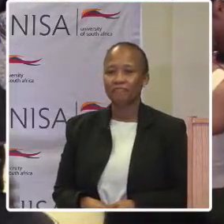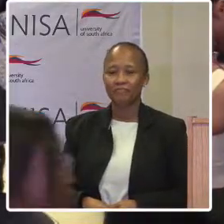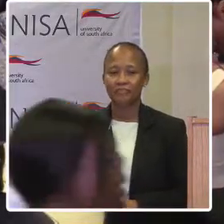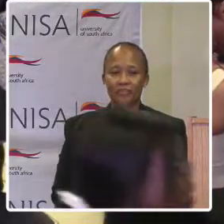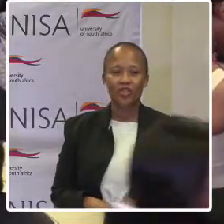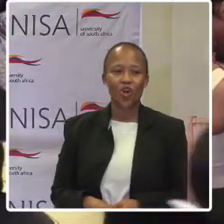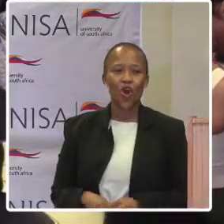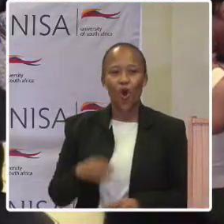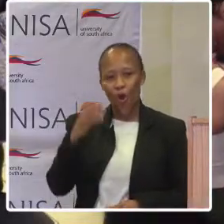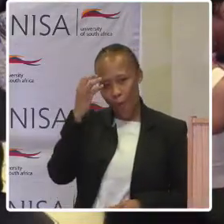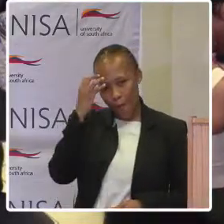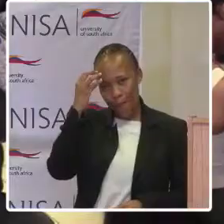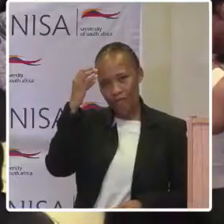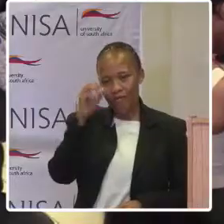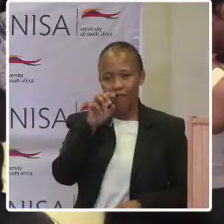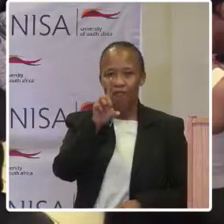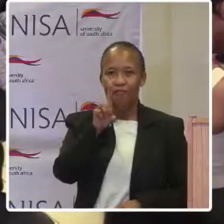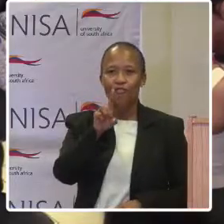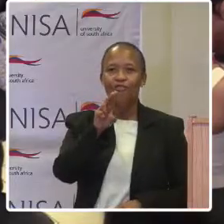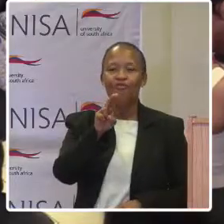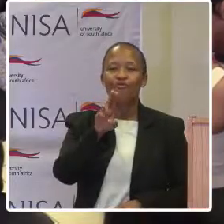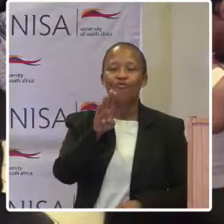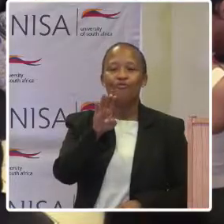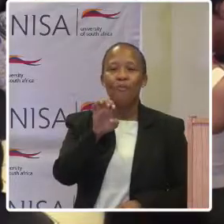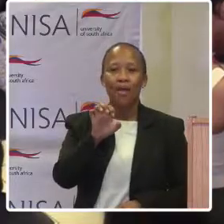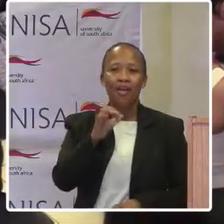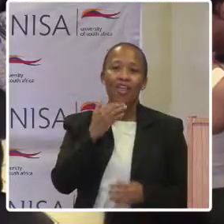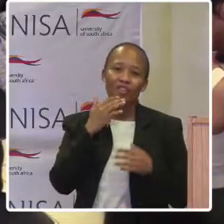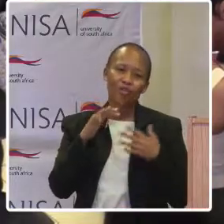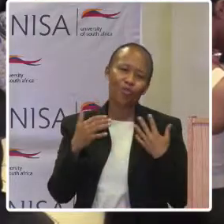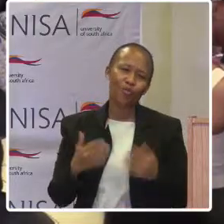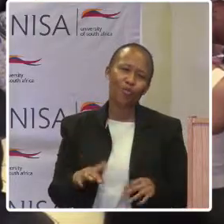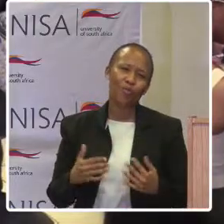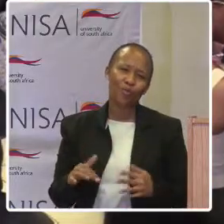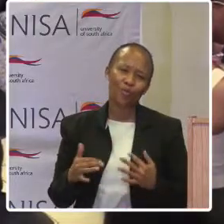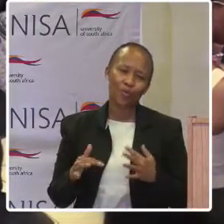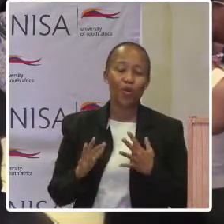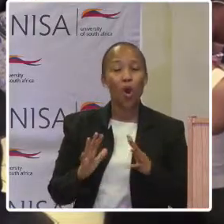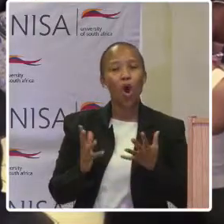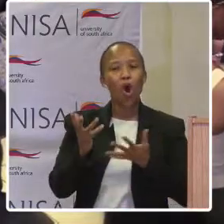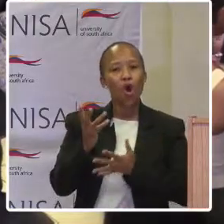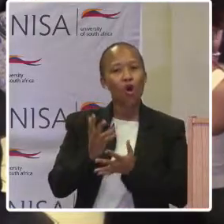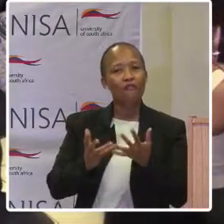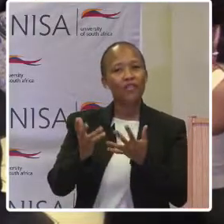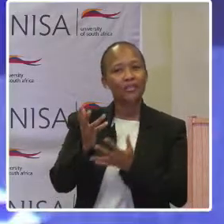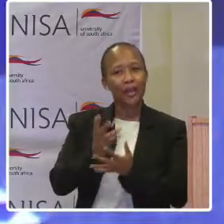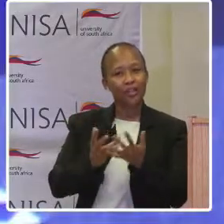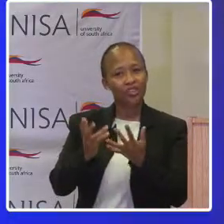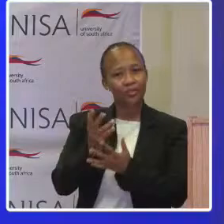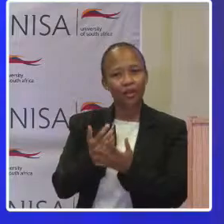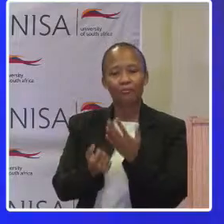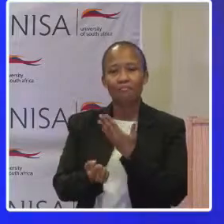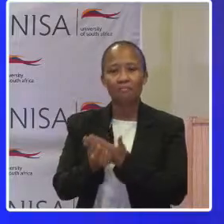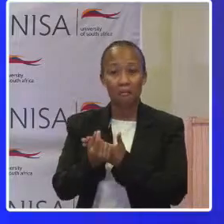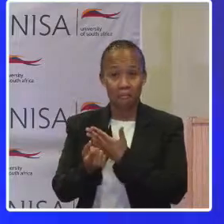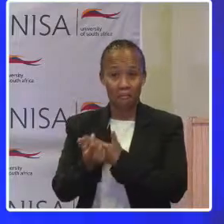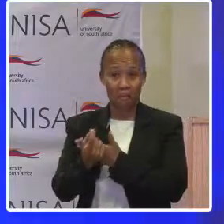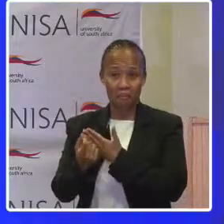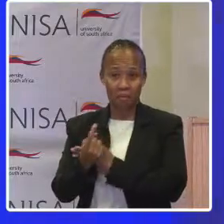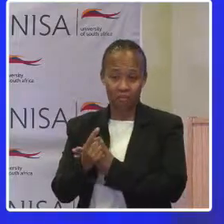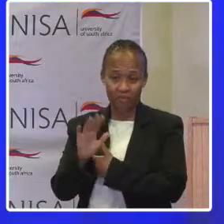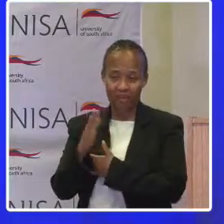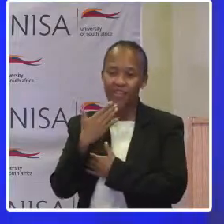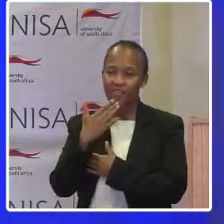Prof. Dube. Thank you, colleagues, for the conversations that have been taking place. And